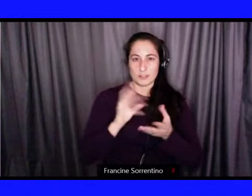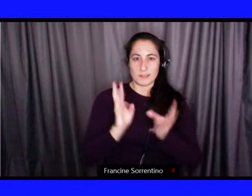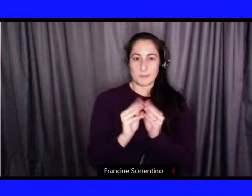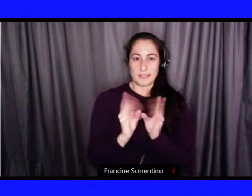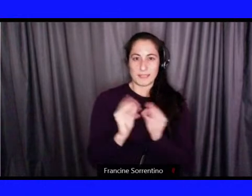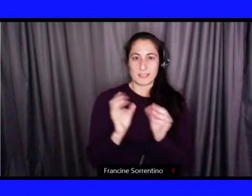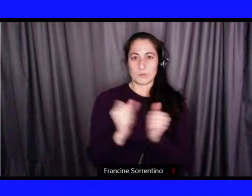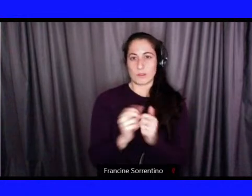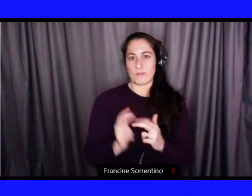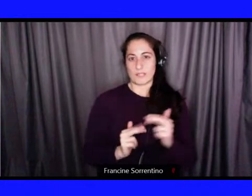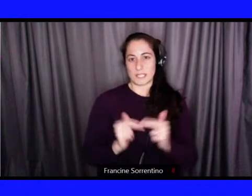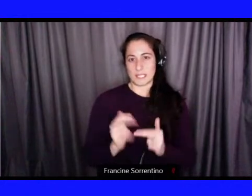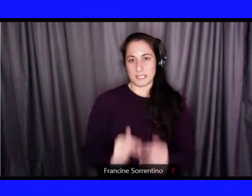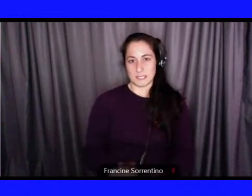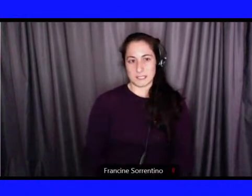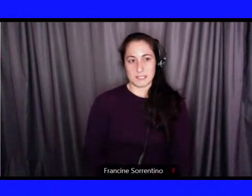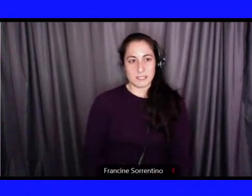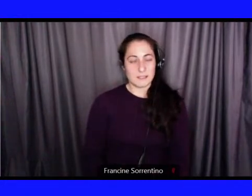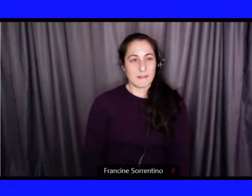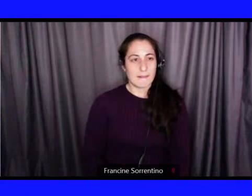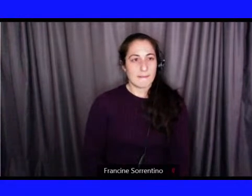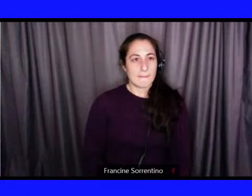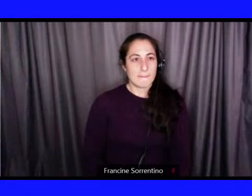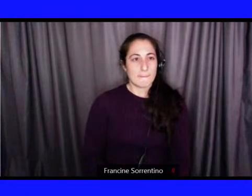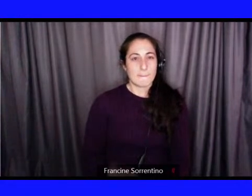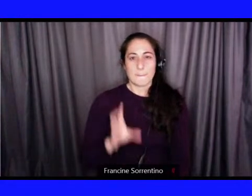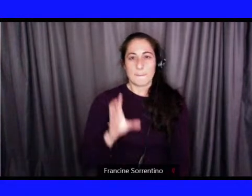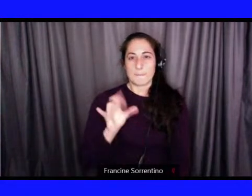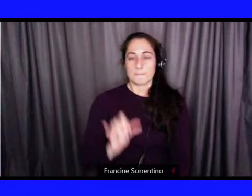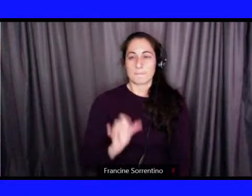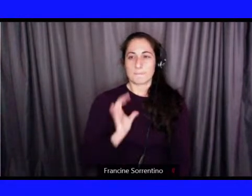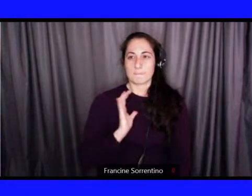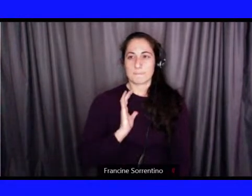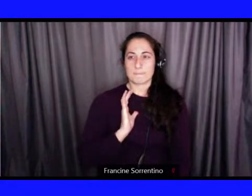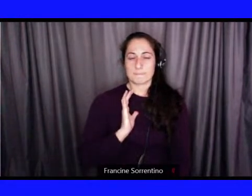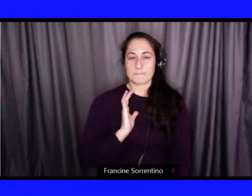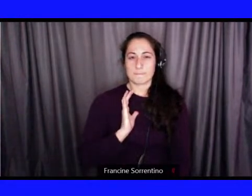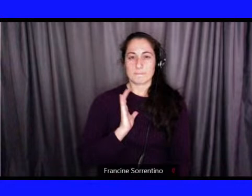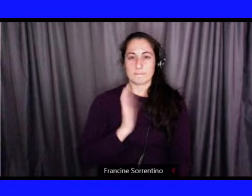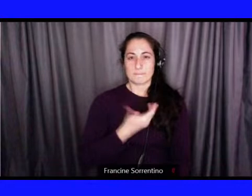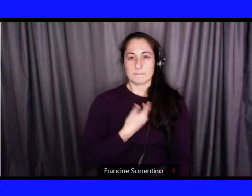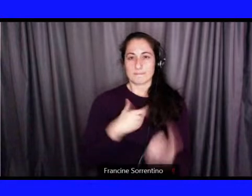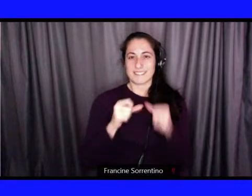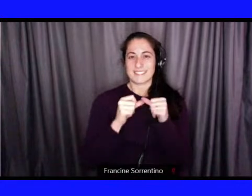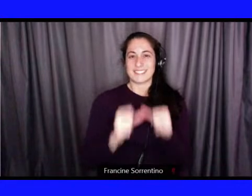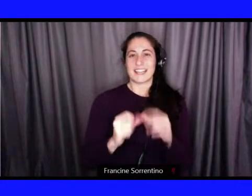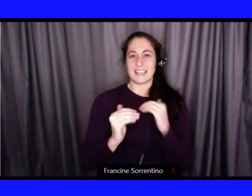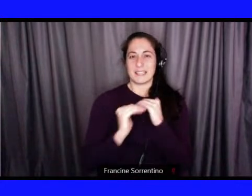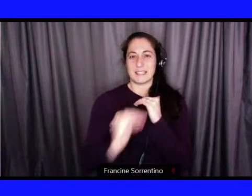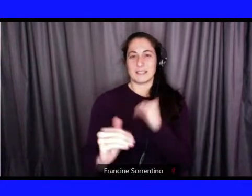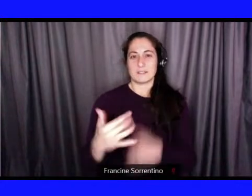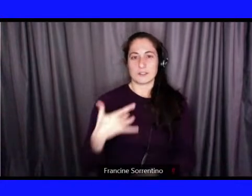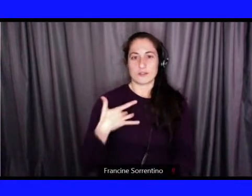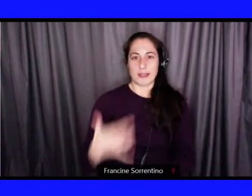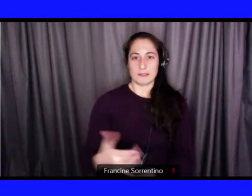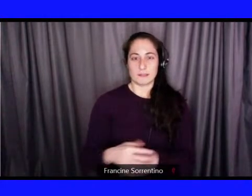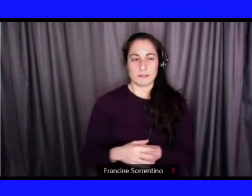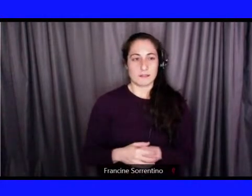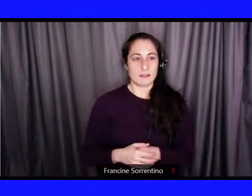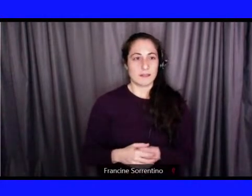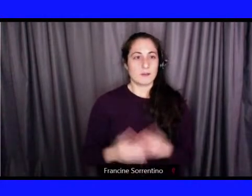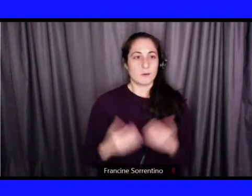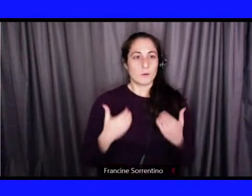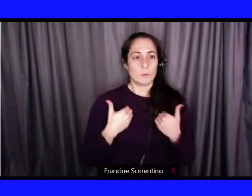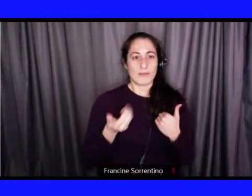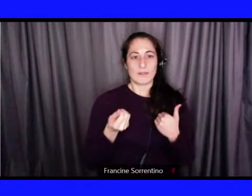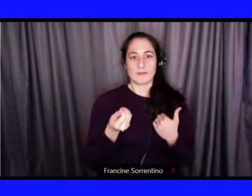been here, but I suspect ever, coming out of COVID. And I think that was volume related, as well as some of the patient